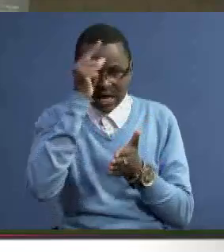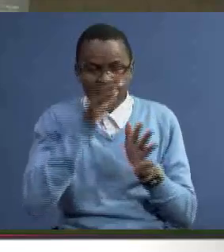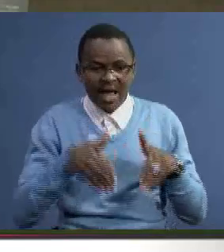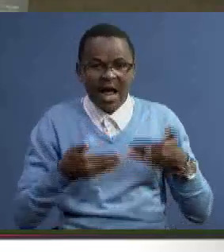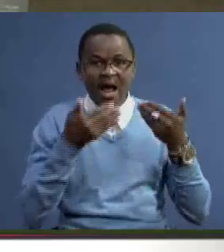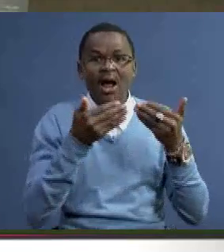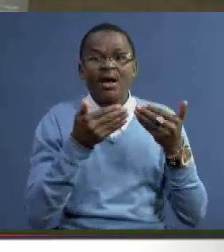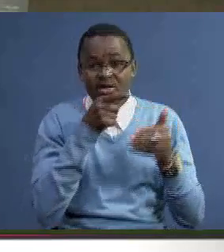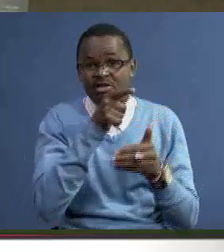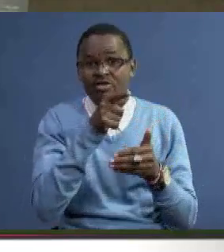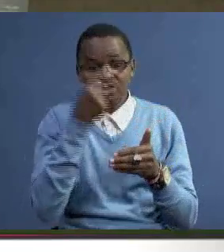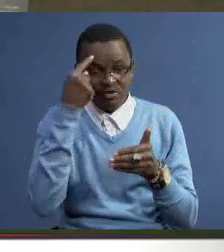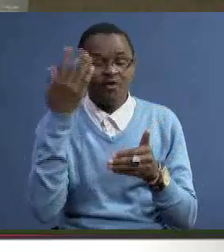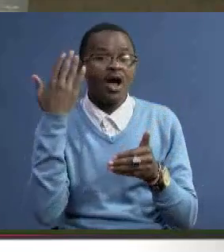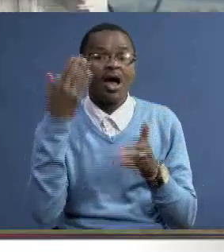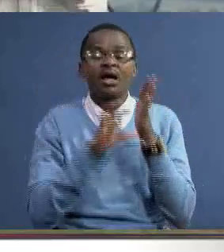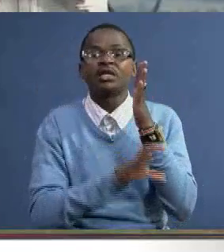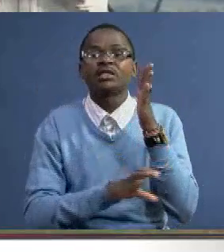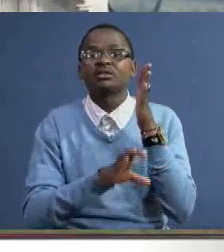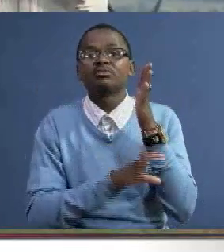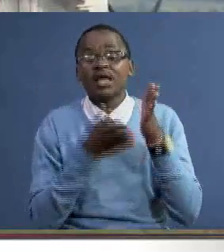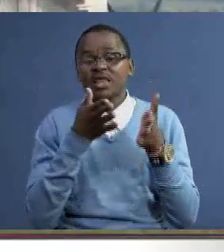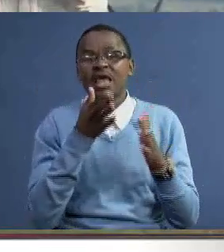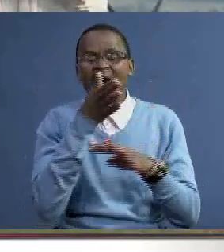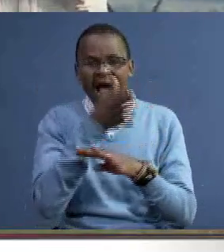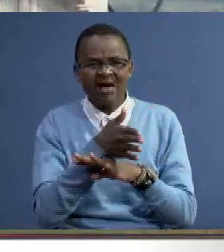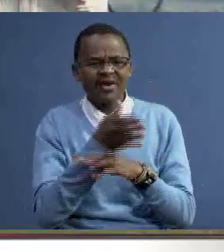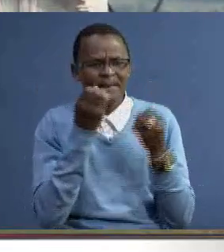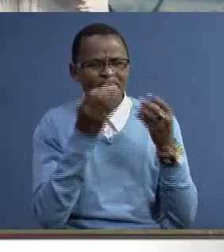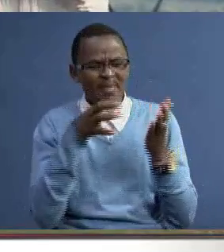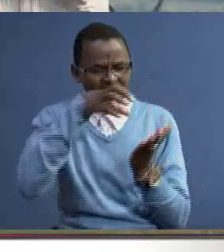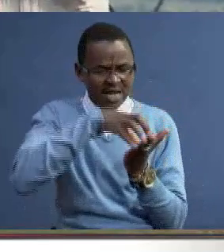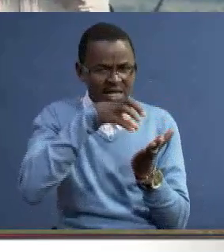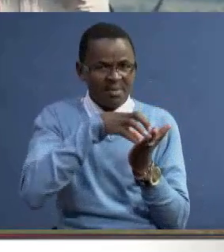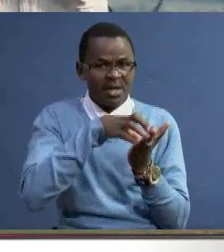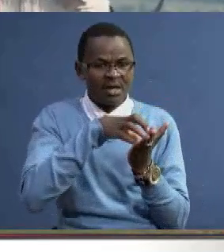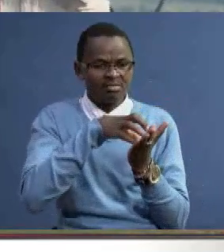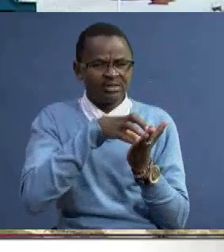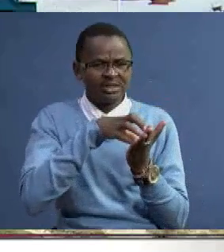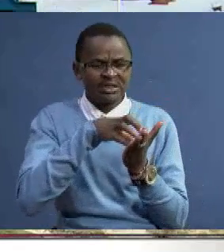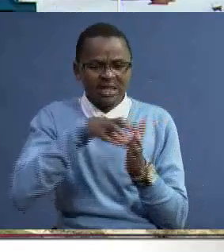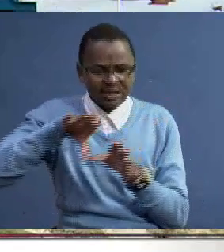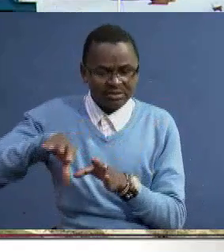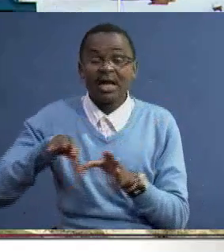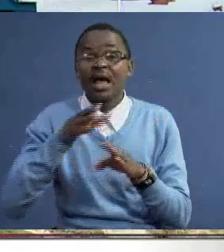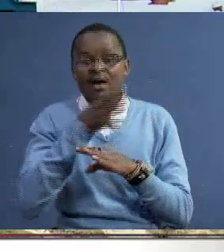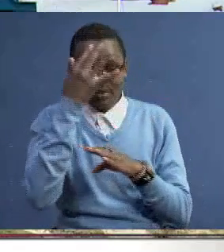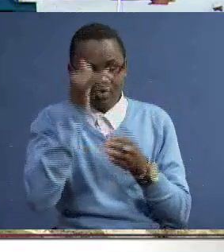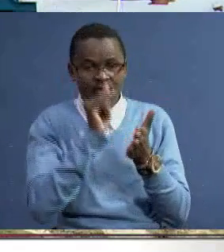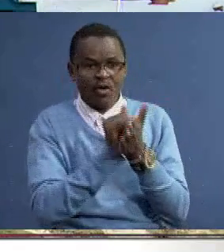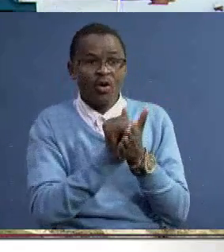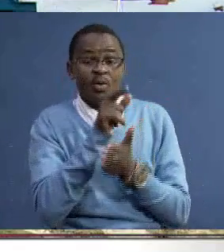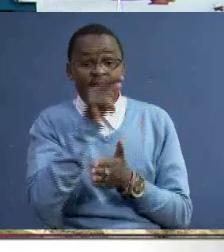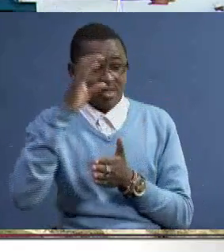accorded citizens vis-à-vis foreigners. This is after several cases of racial harassment and irrational treatment alleged to be